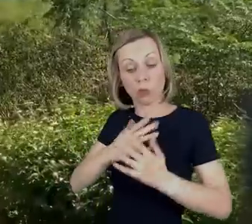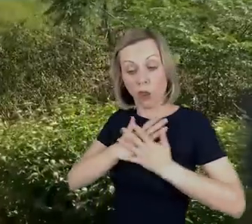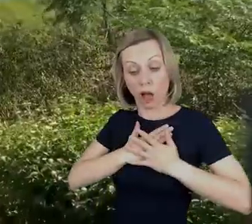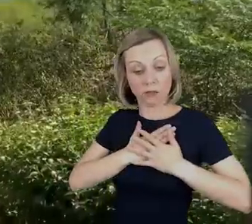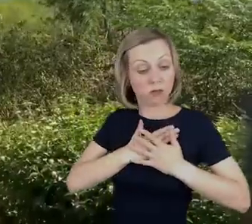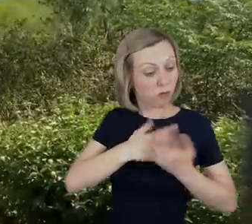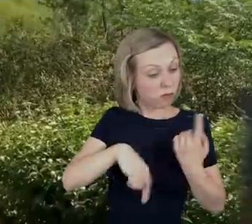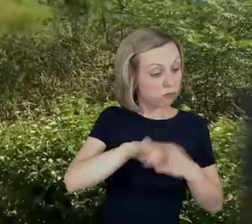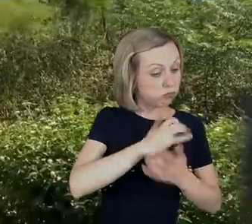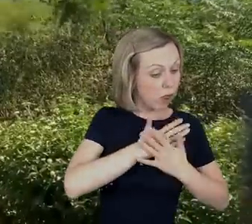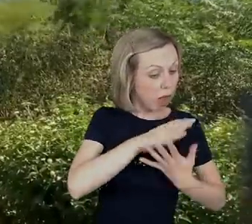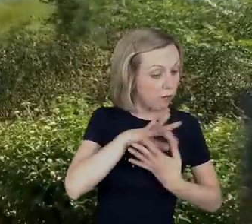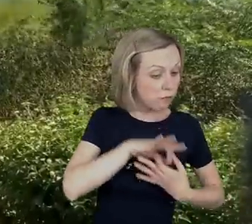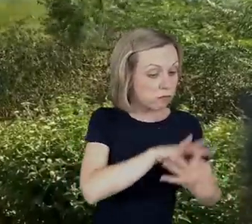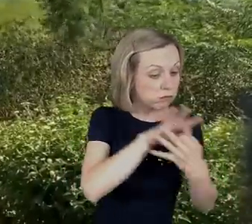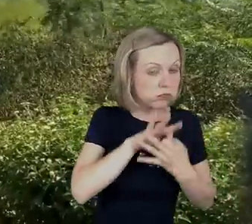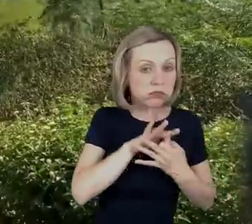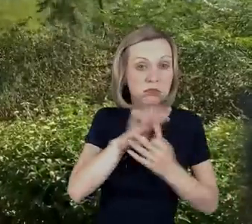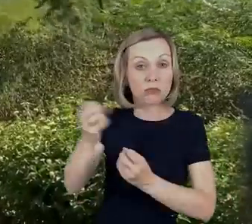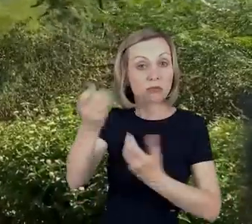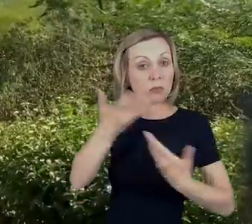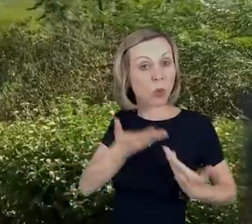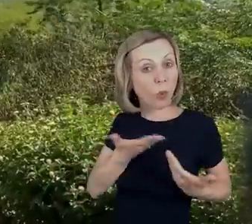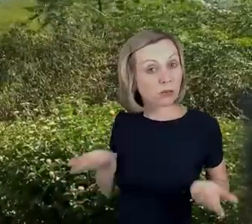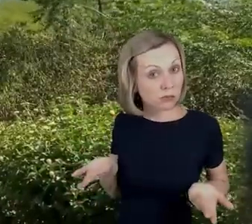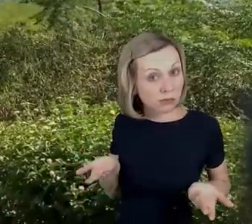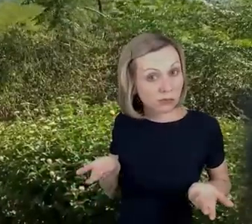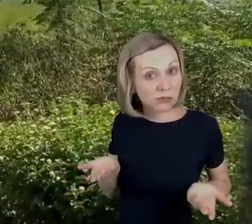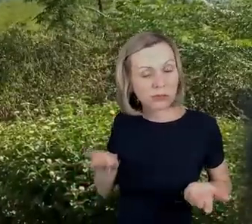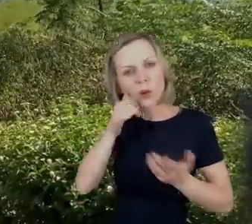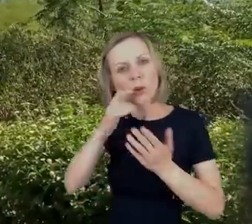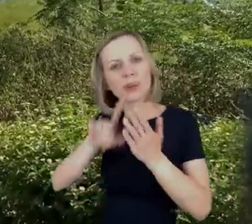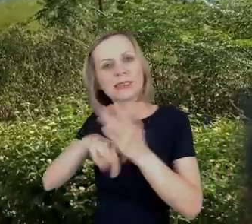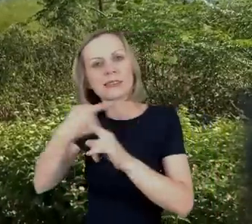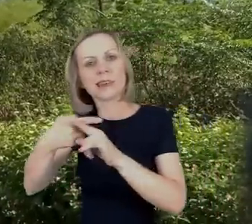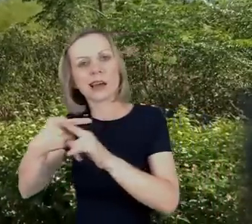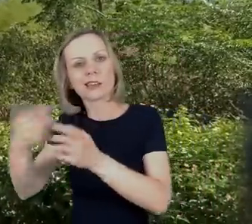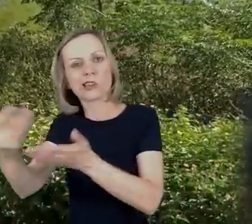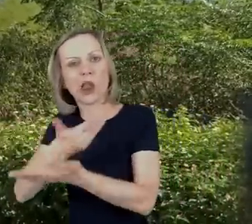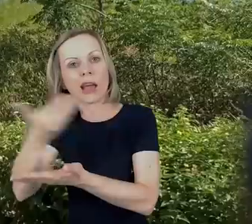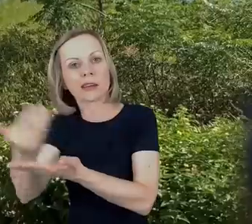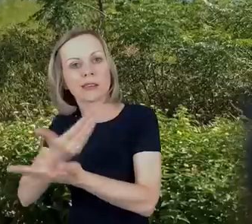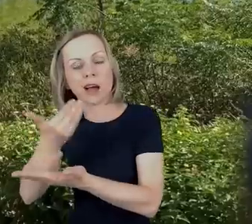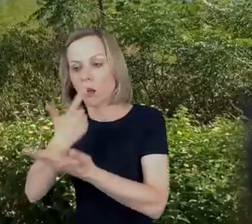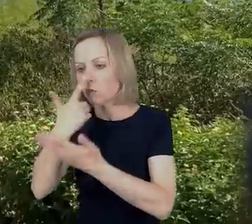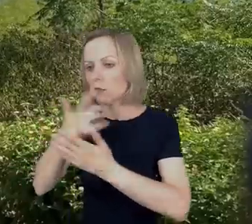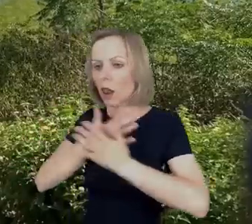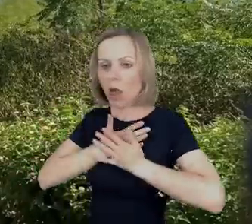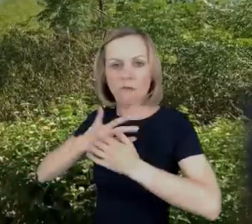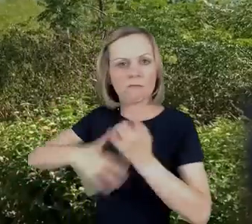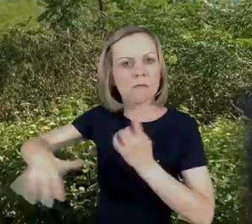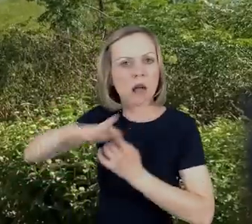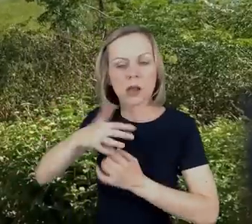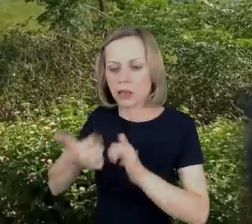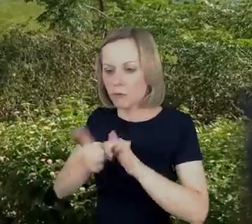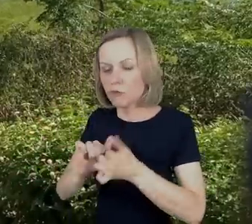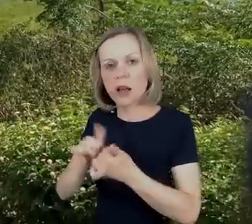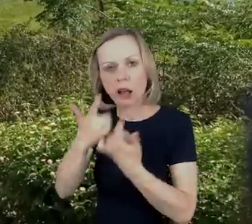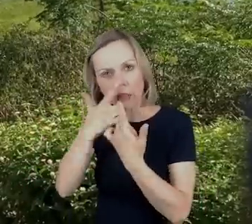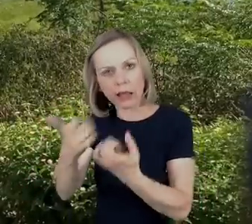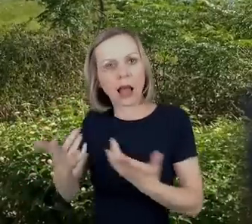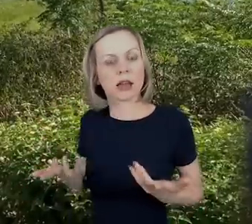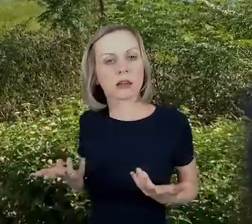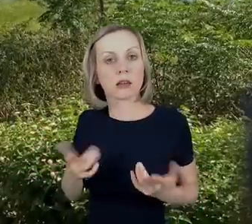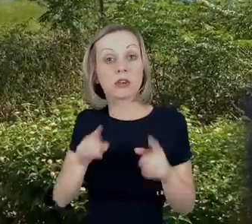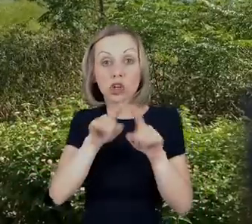love only those who love you, what reward do you have? Do not even the tax collectors do the same? And